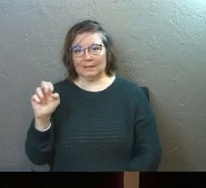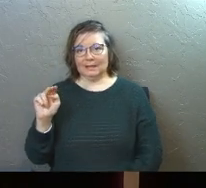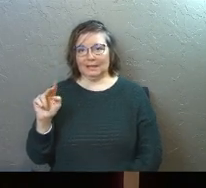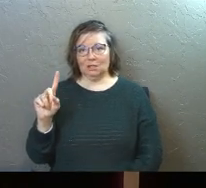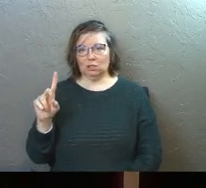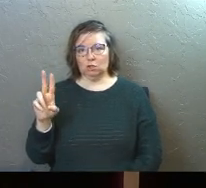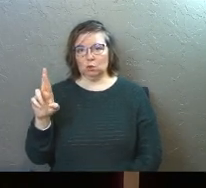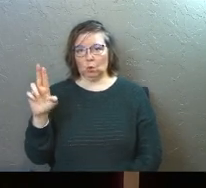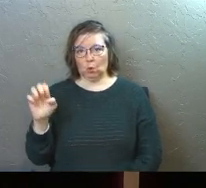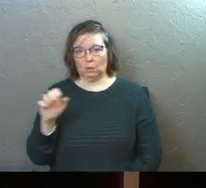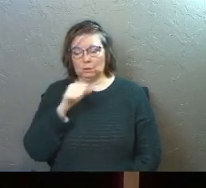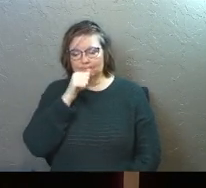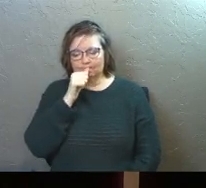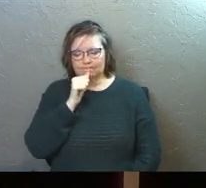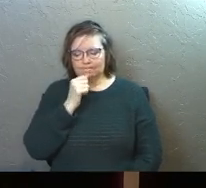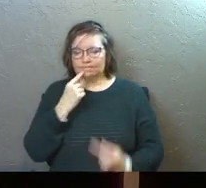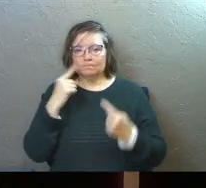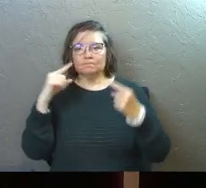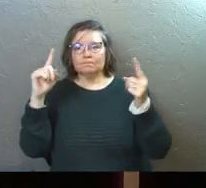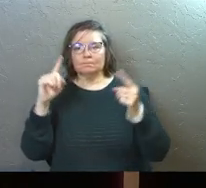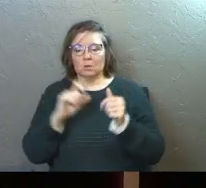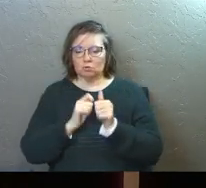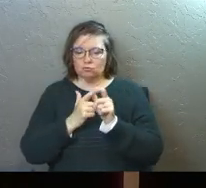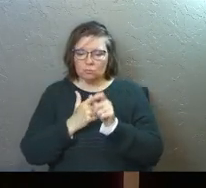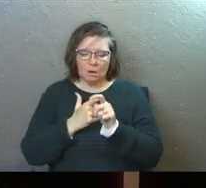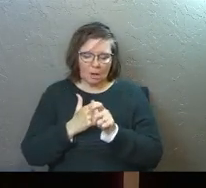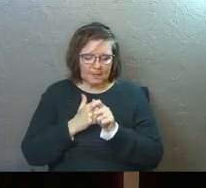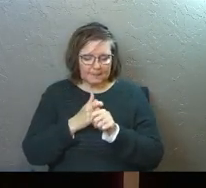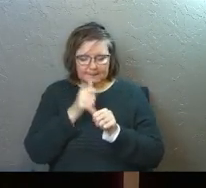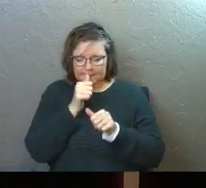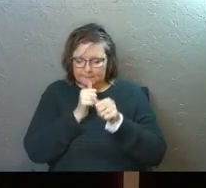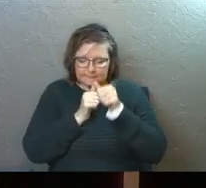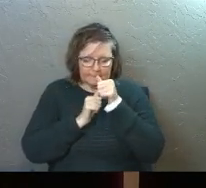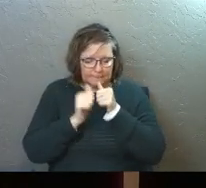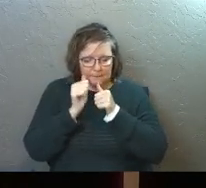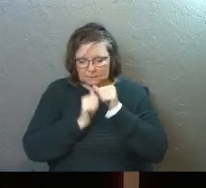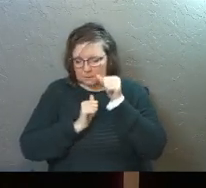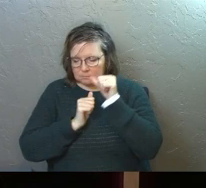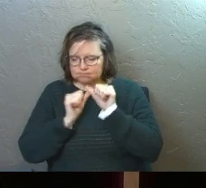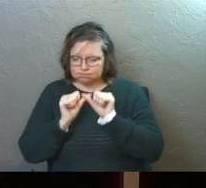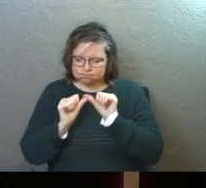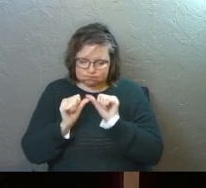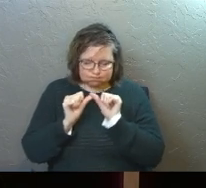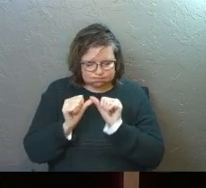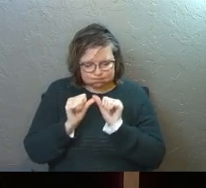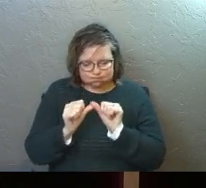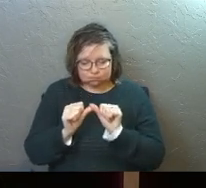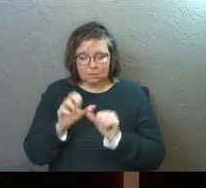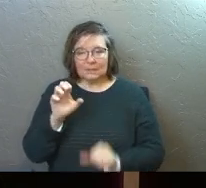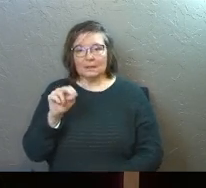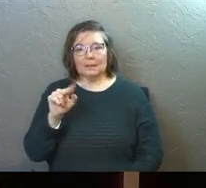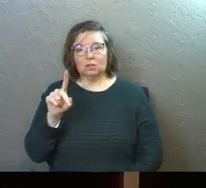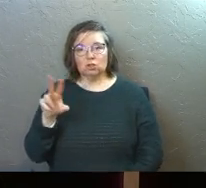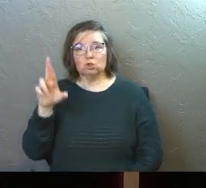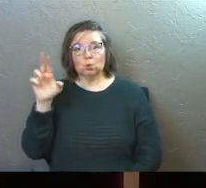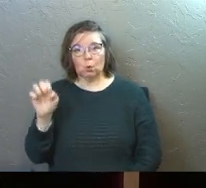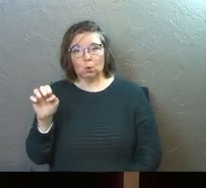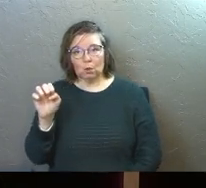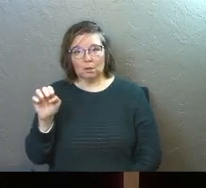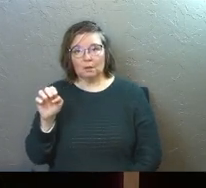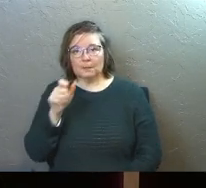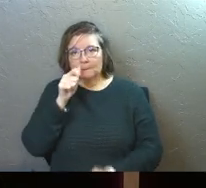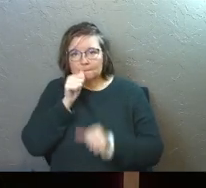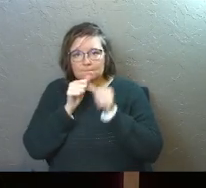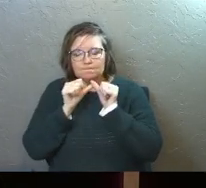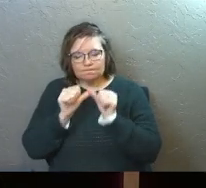Endure, right? Like he says right here, just right there. Let us run with endurance the race God has set before us. Let us endure in this life. Let us endure as